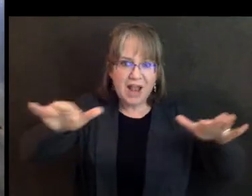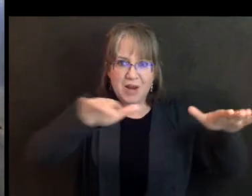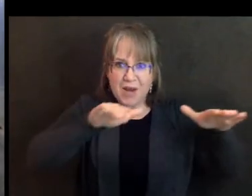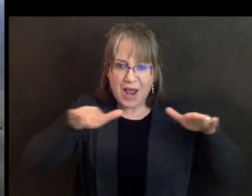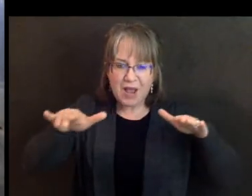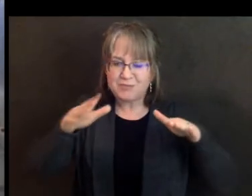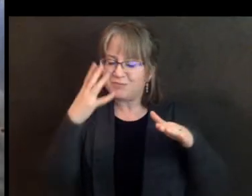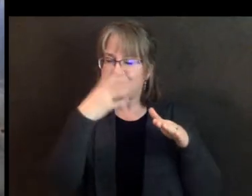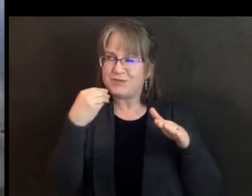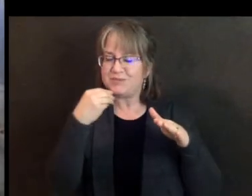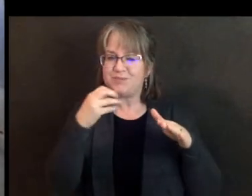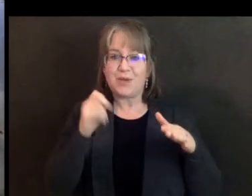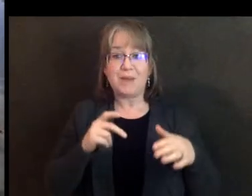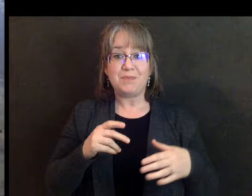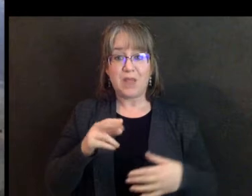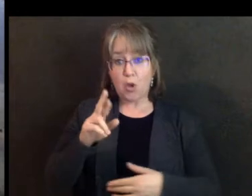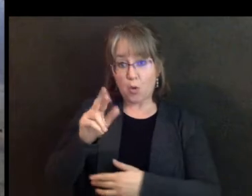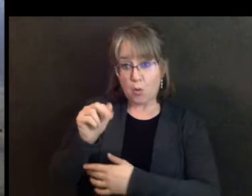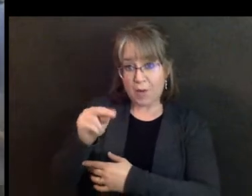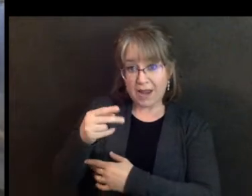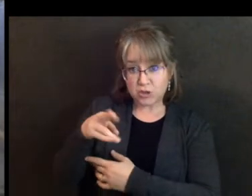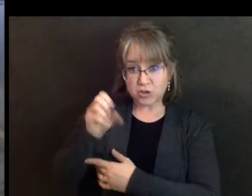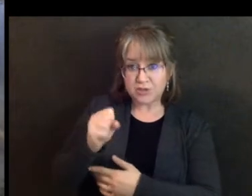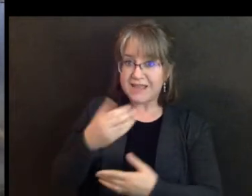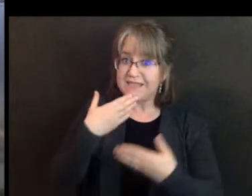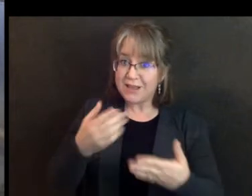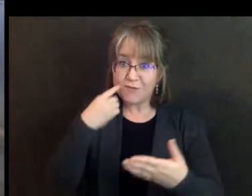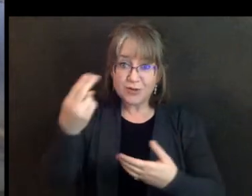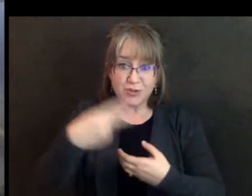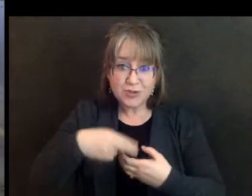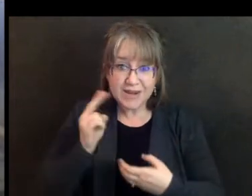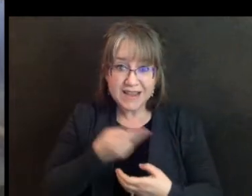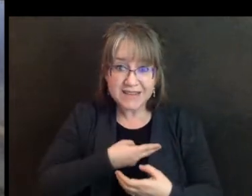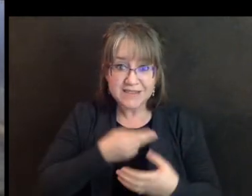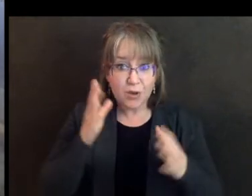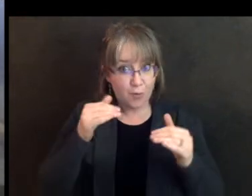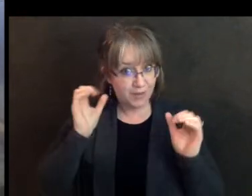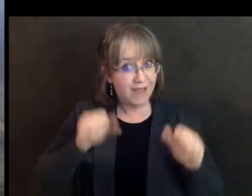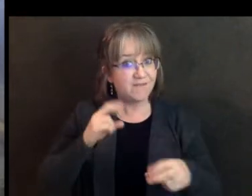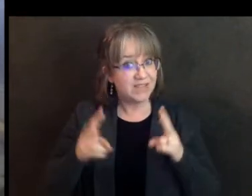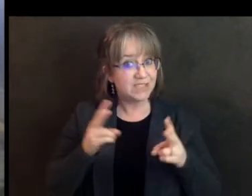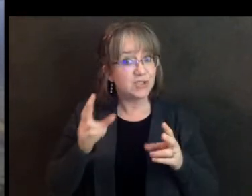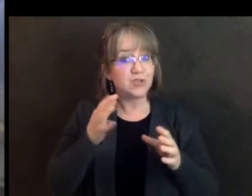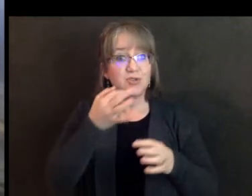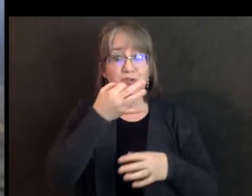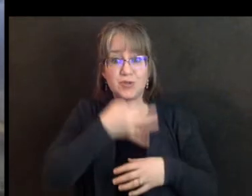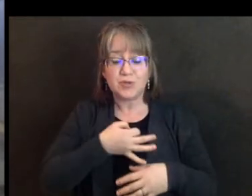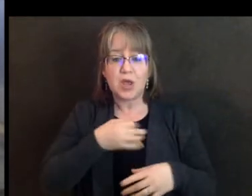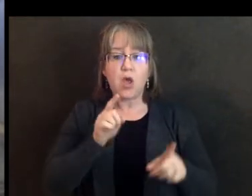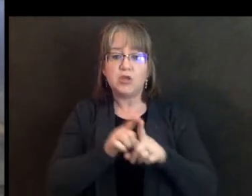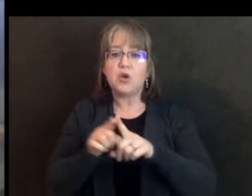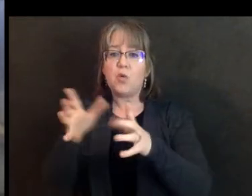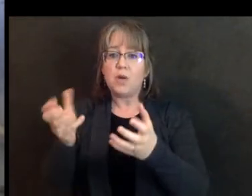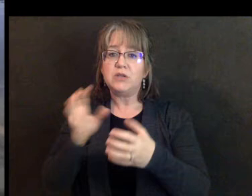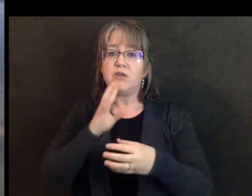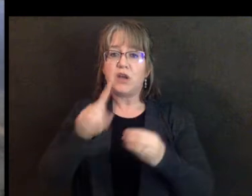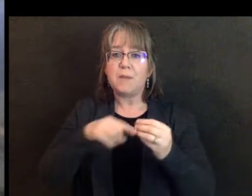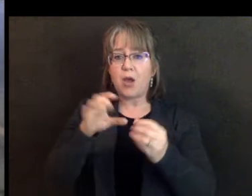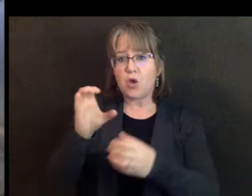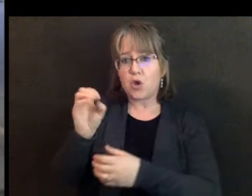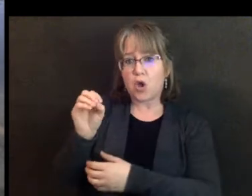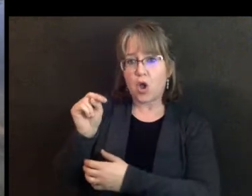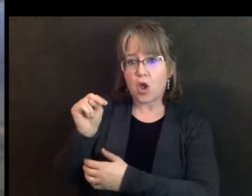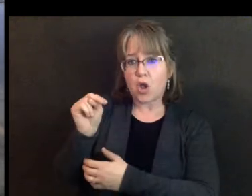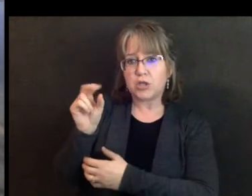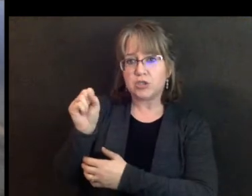much for joining us. I hope you guys can come and visit soon. I also want to touch on conservation. Conservation is something that's really, really important here at Harriman